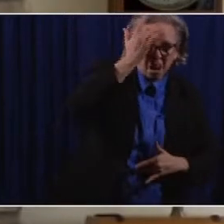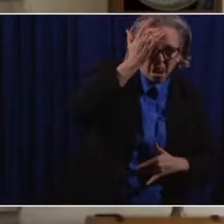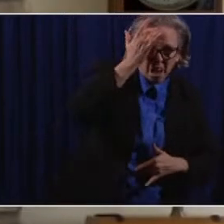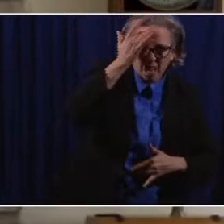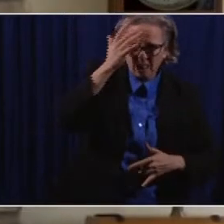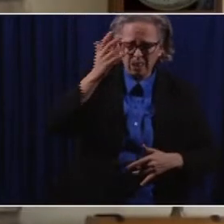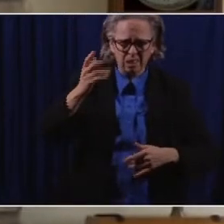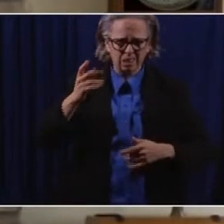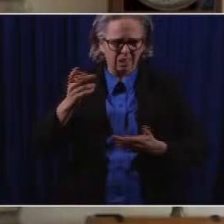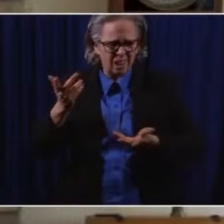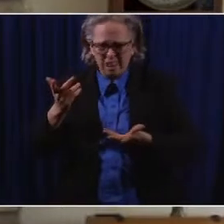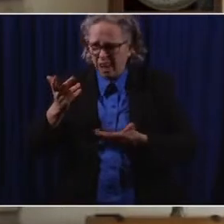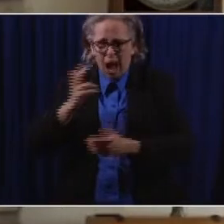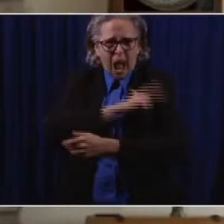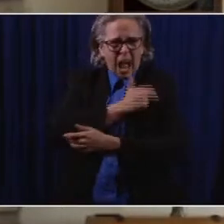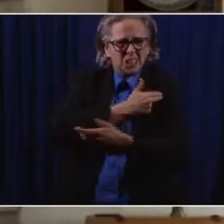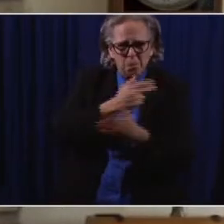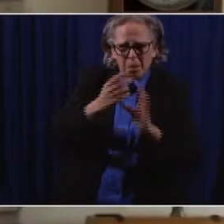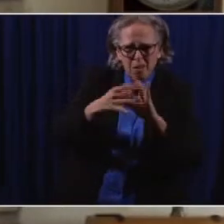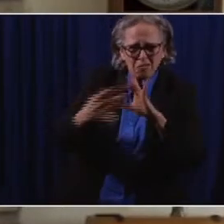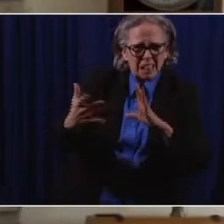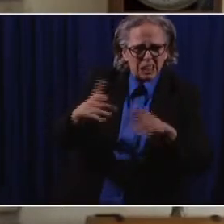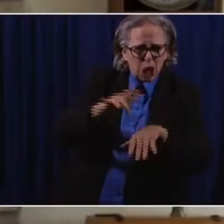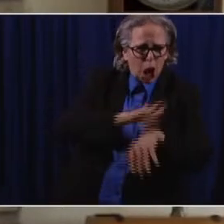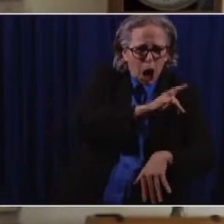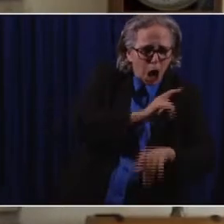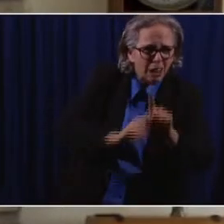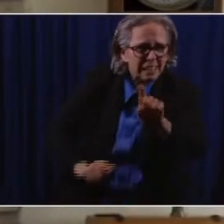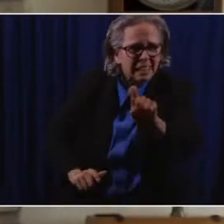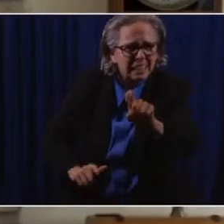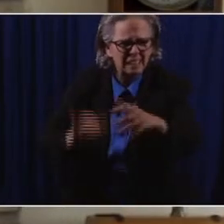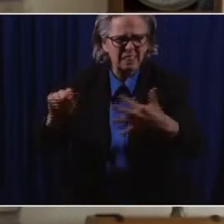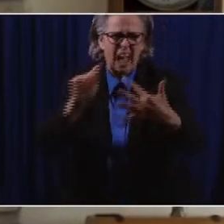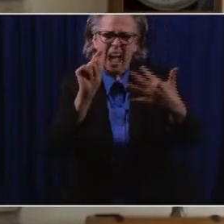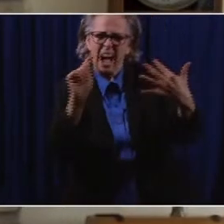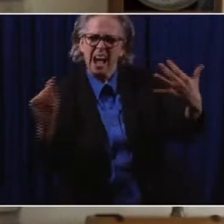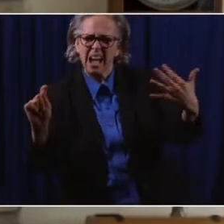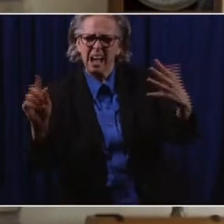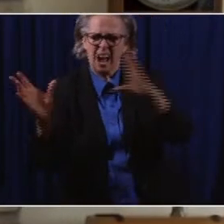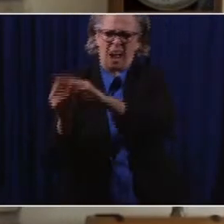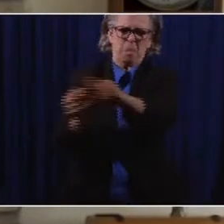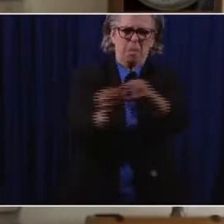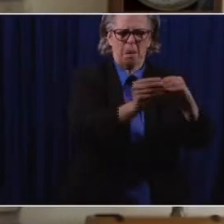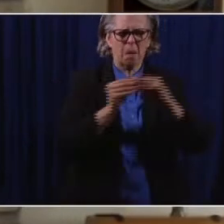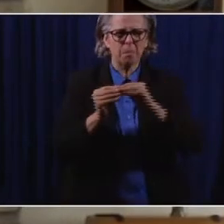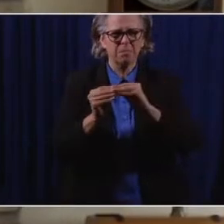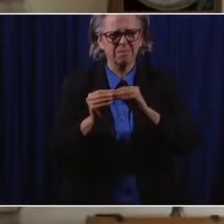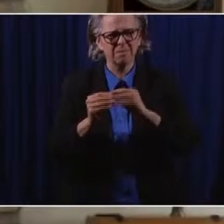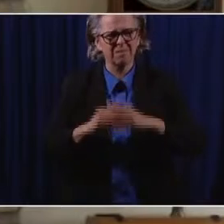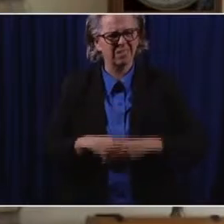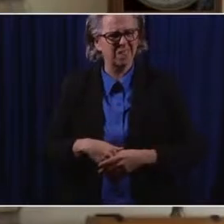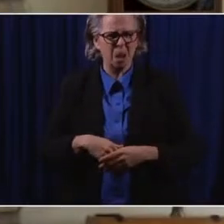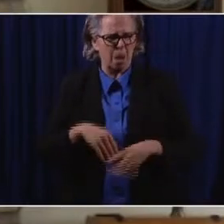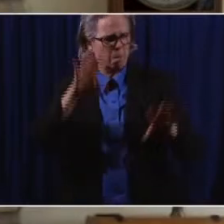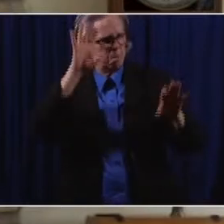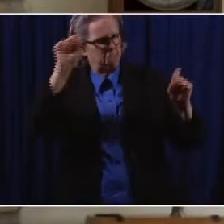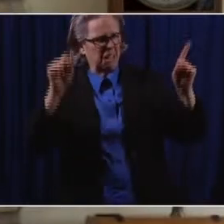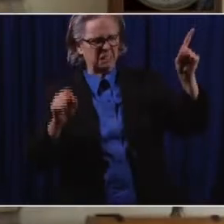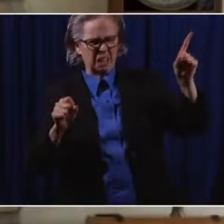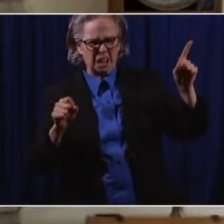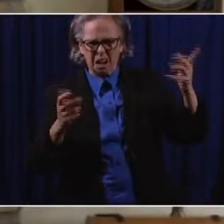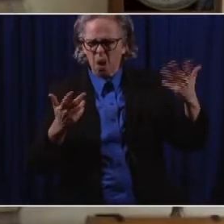and gone back to the White House? Other people have raised questions. Why did he leave at the time that he did?